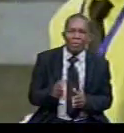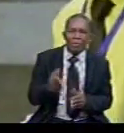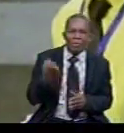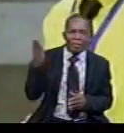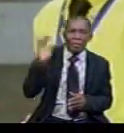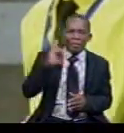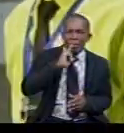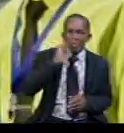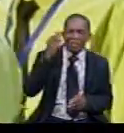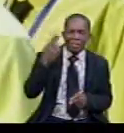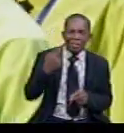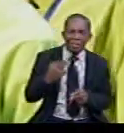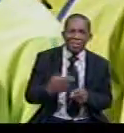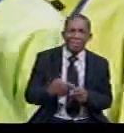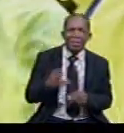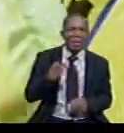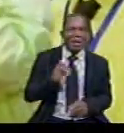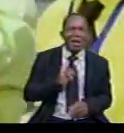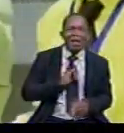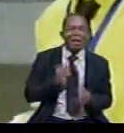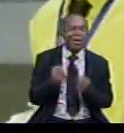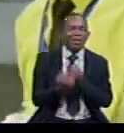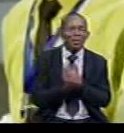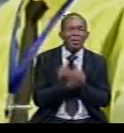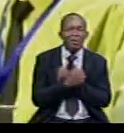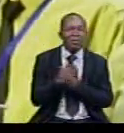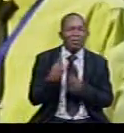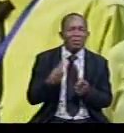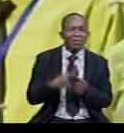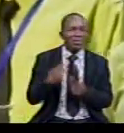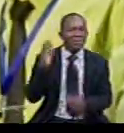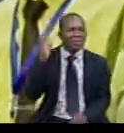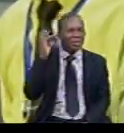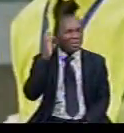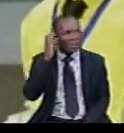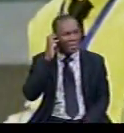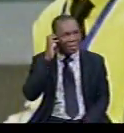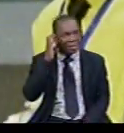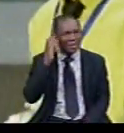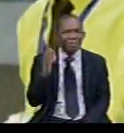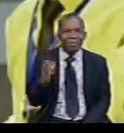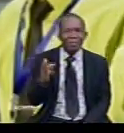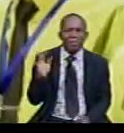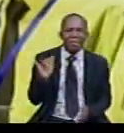I love to hear, and I